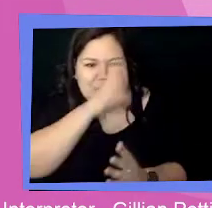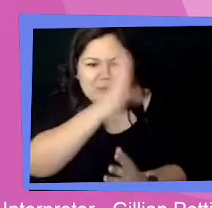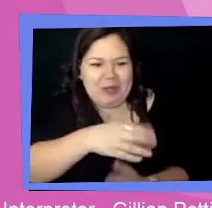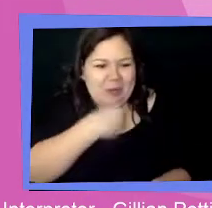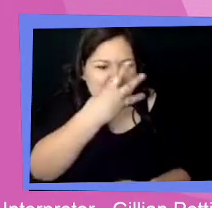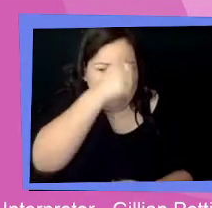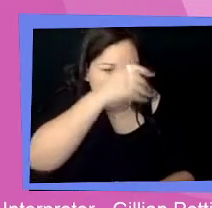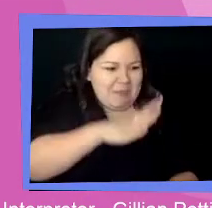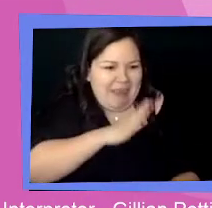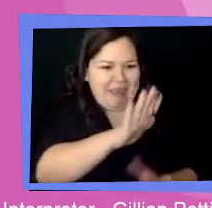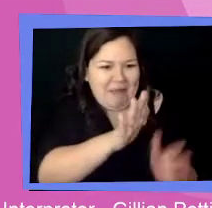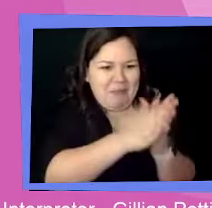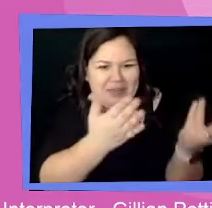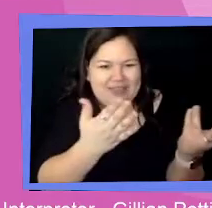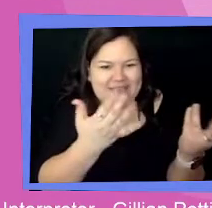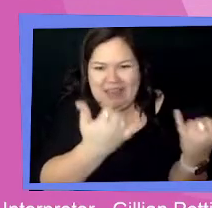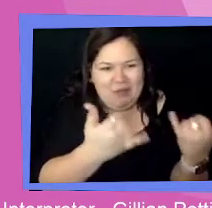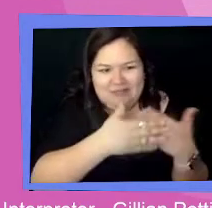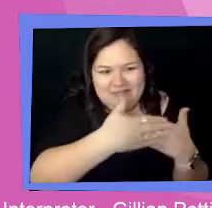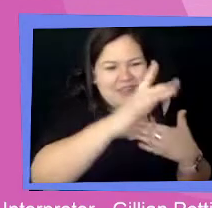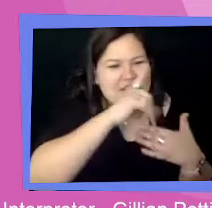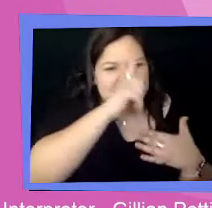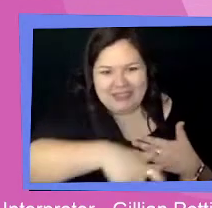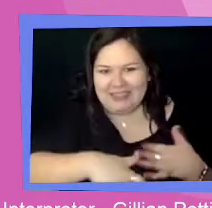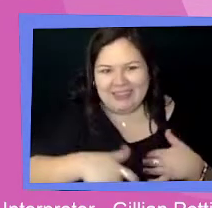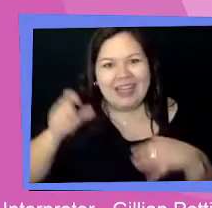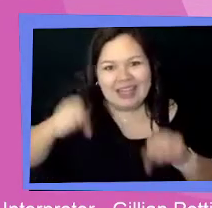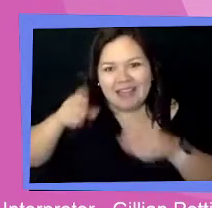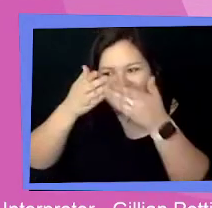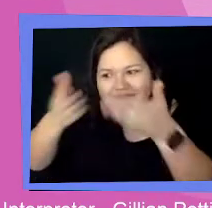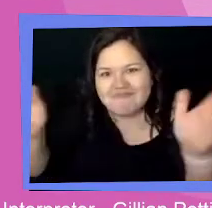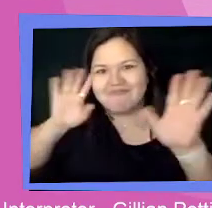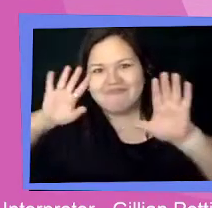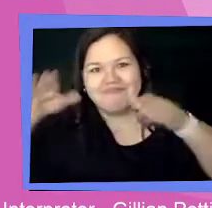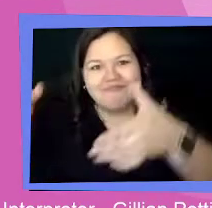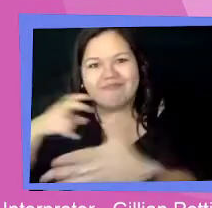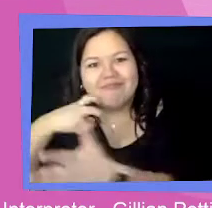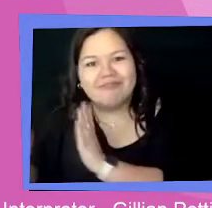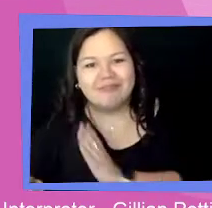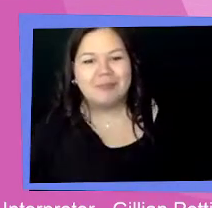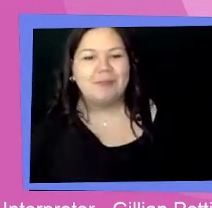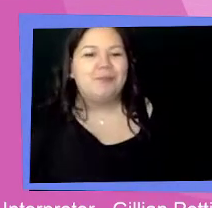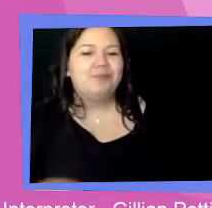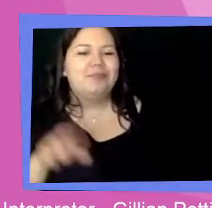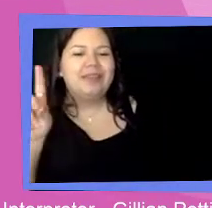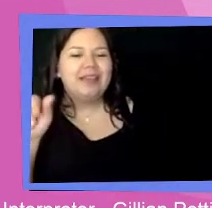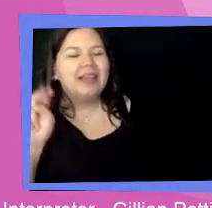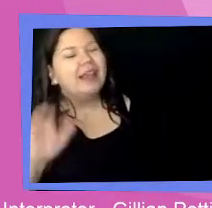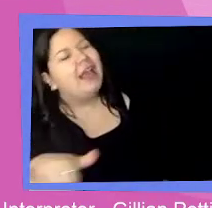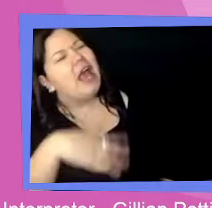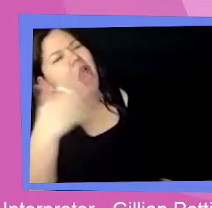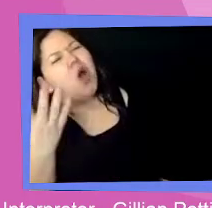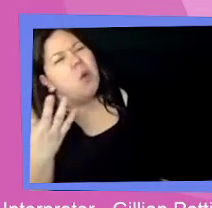it. I mean, there is the occasional straight white man that I was like, oh,